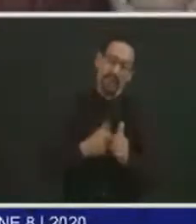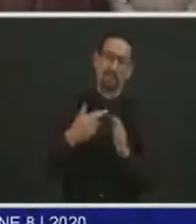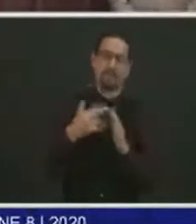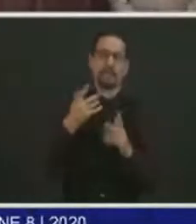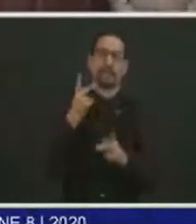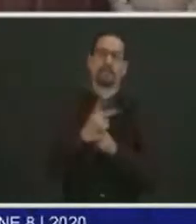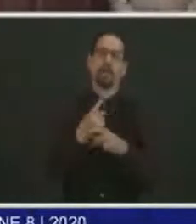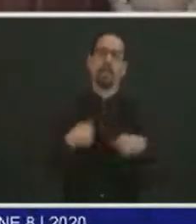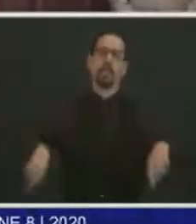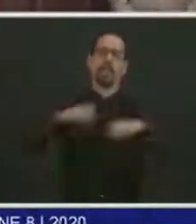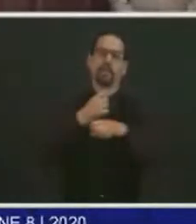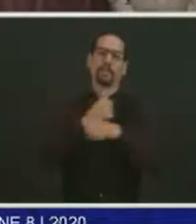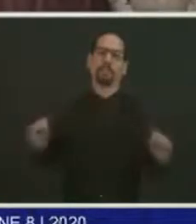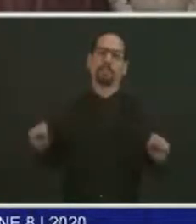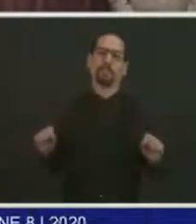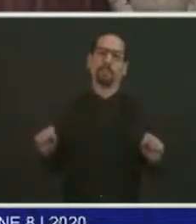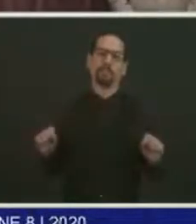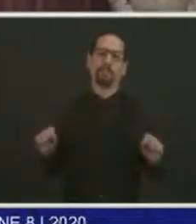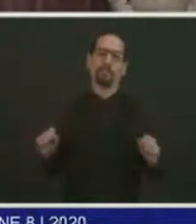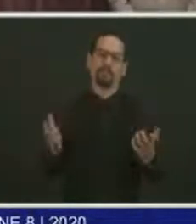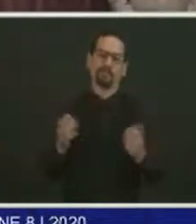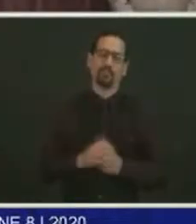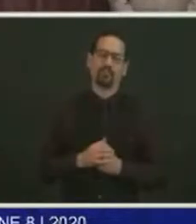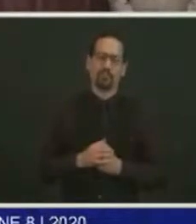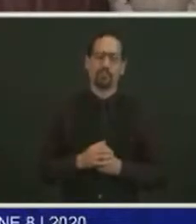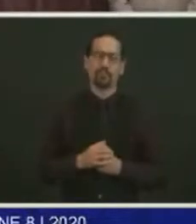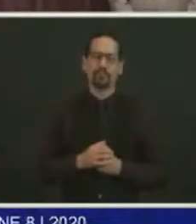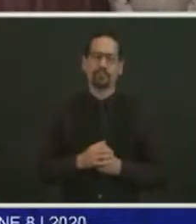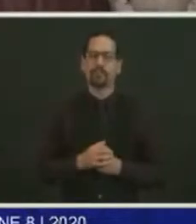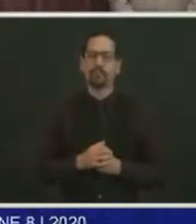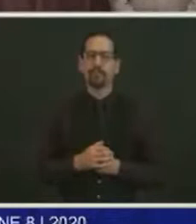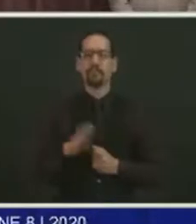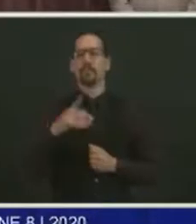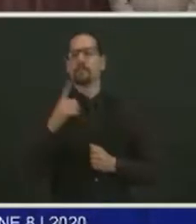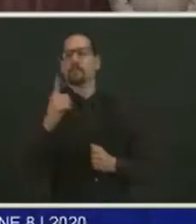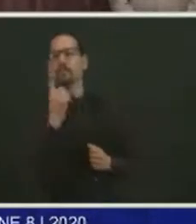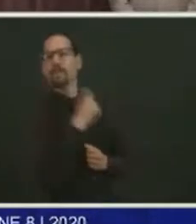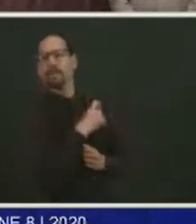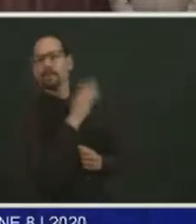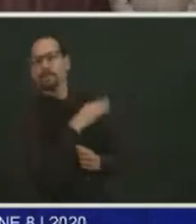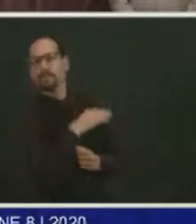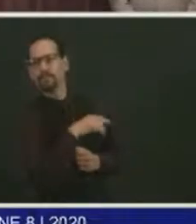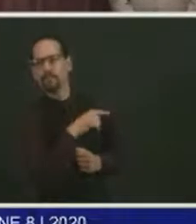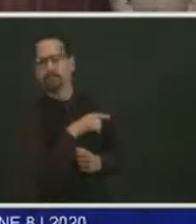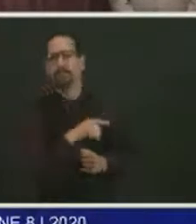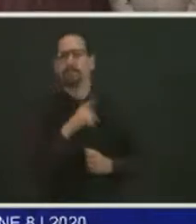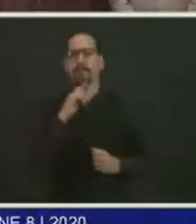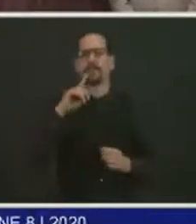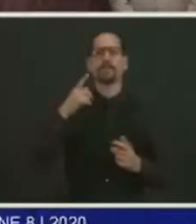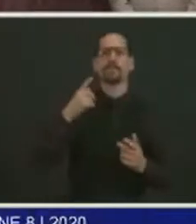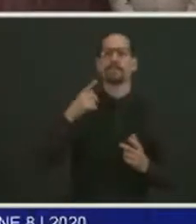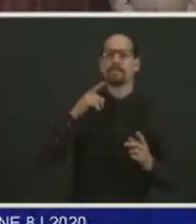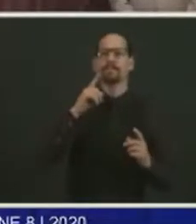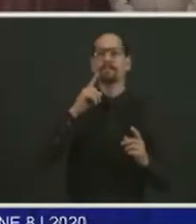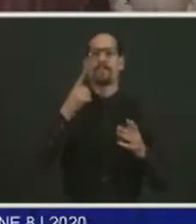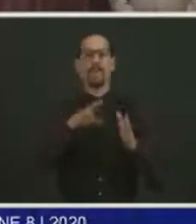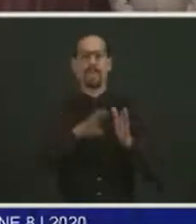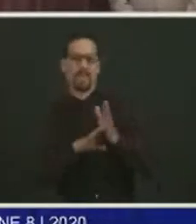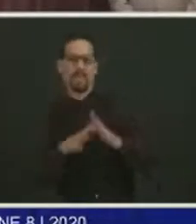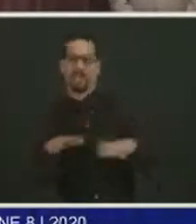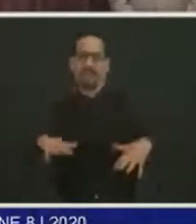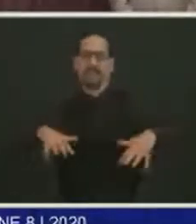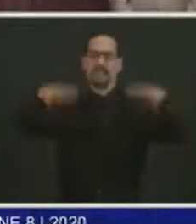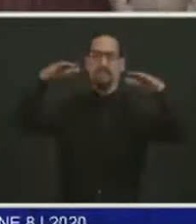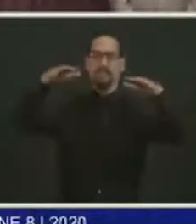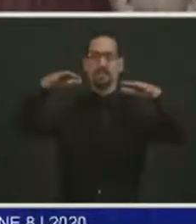You said yourself that we're not seeing a spike in cases associated with some of the larger gatherings on Memorial Day. What does it mean, and maybe this is a